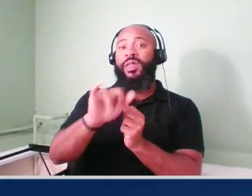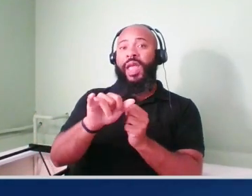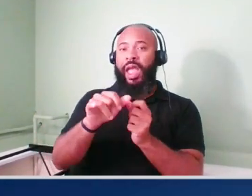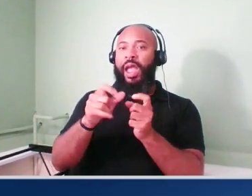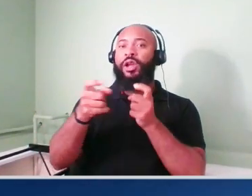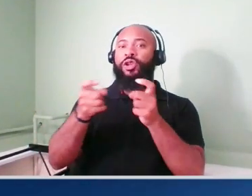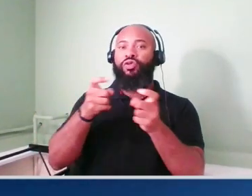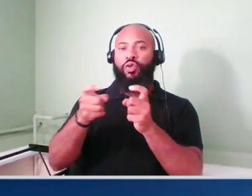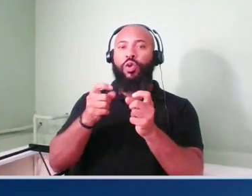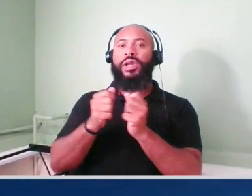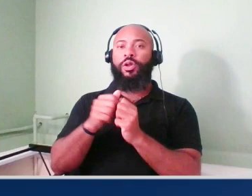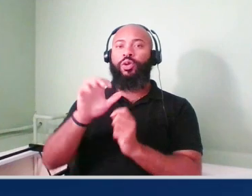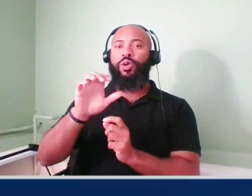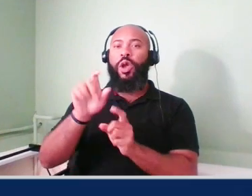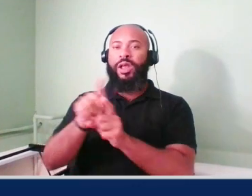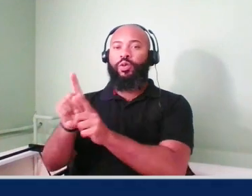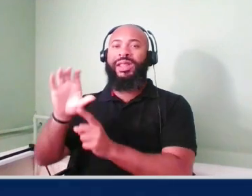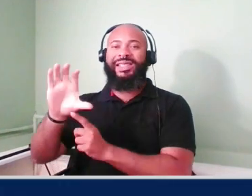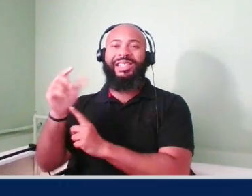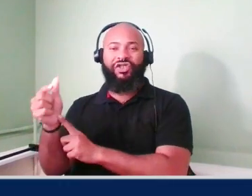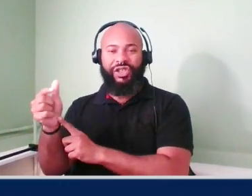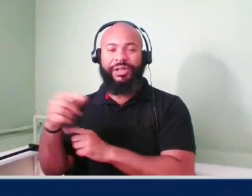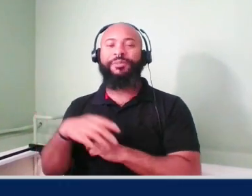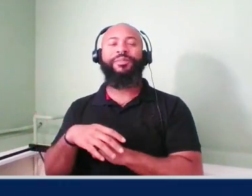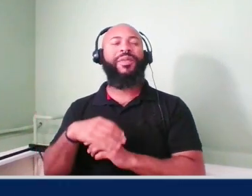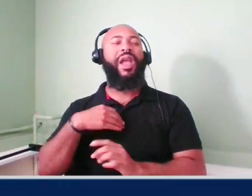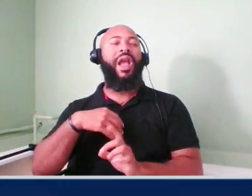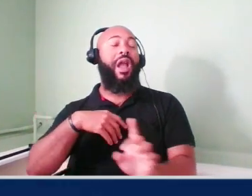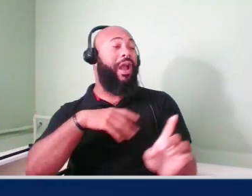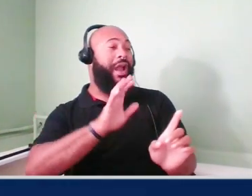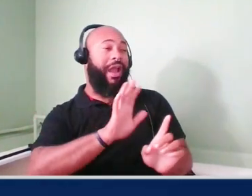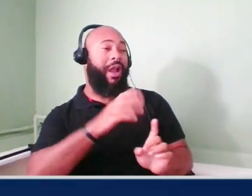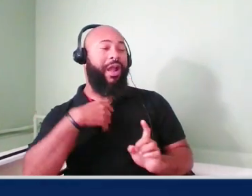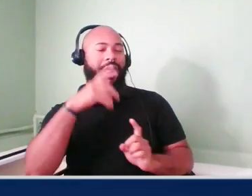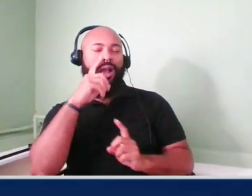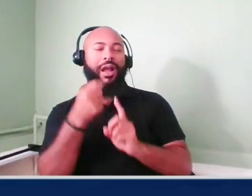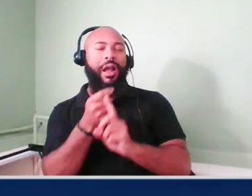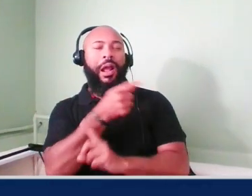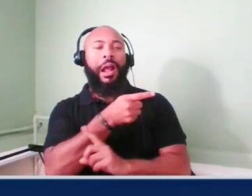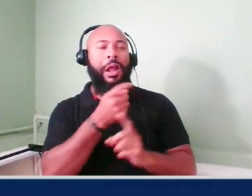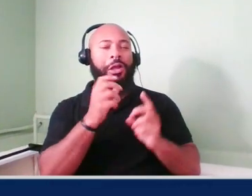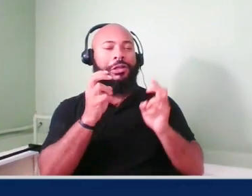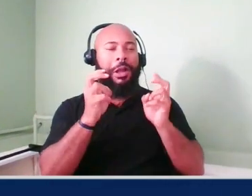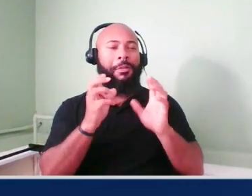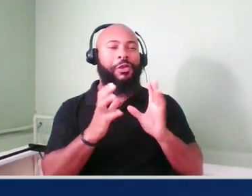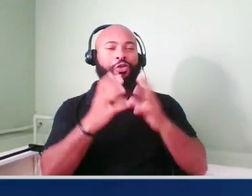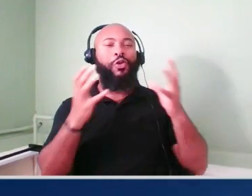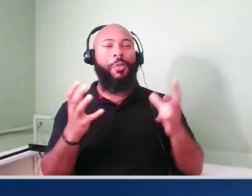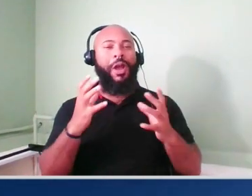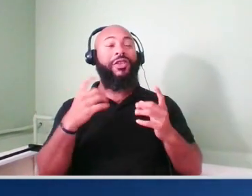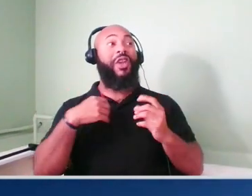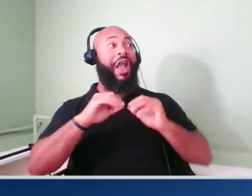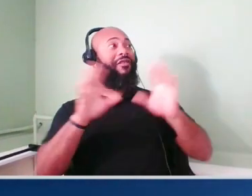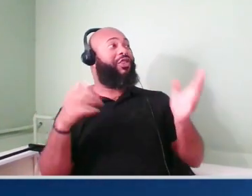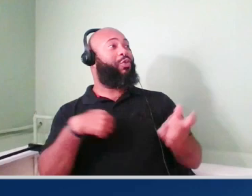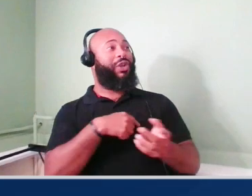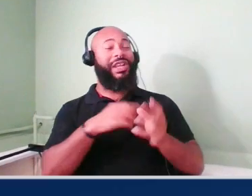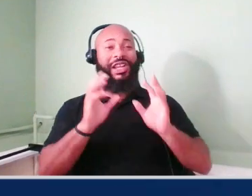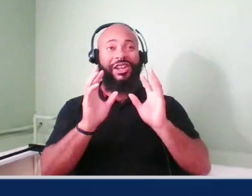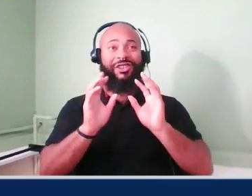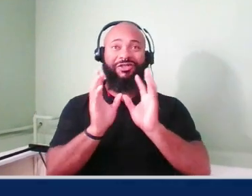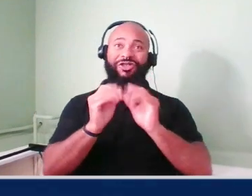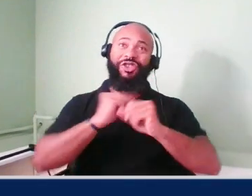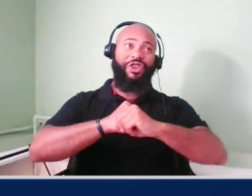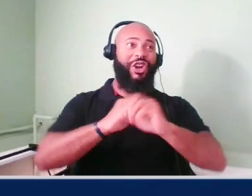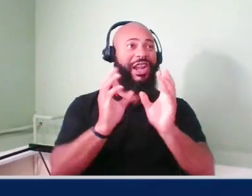off topic here, but we are obviously at a security conference. Are we? And we're talking about, we're live and at a security conference. Two